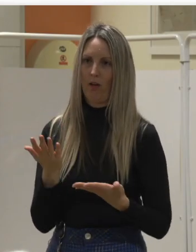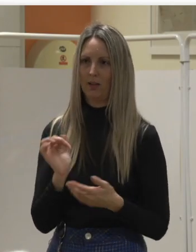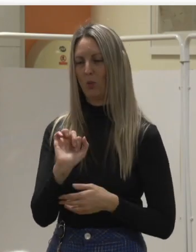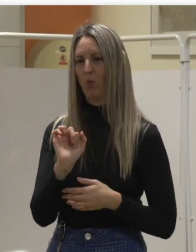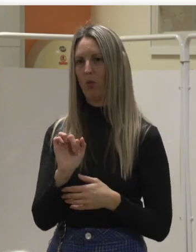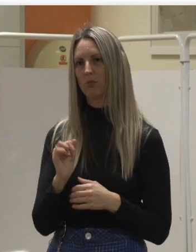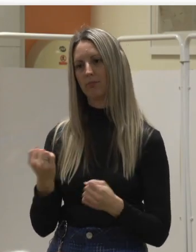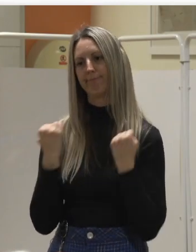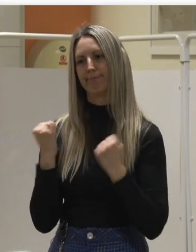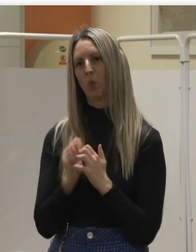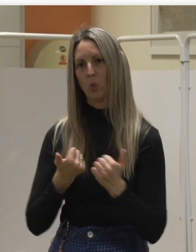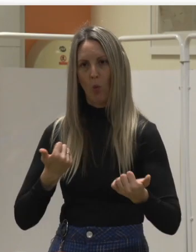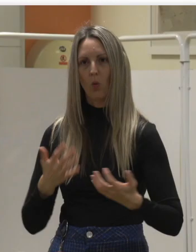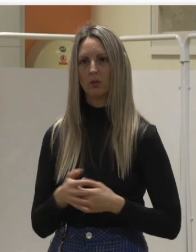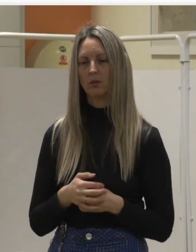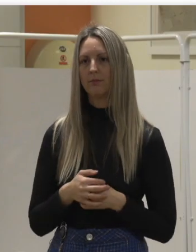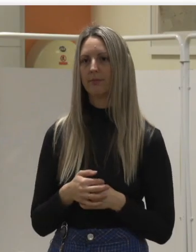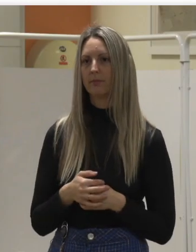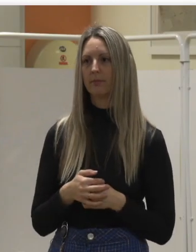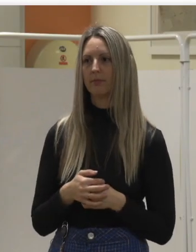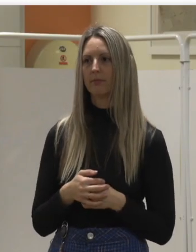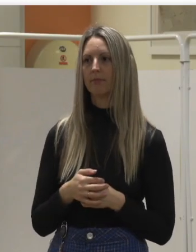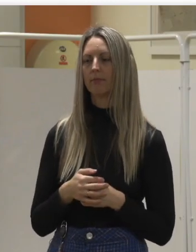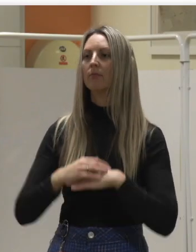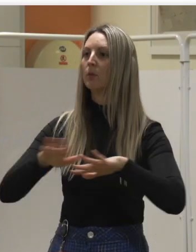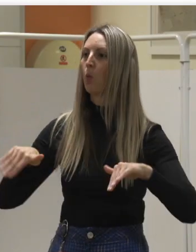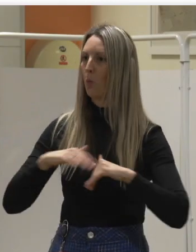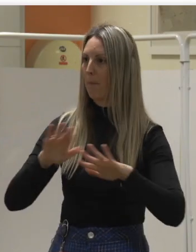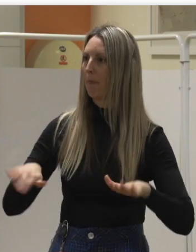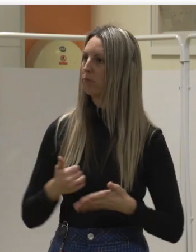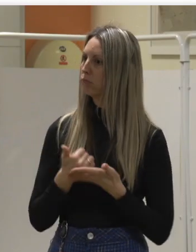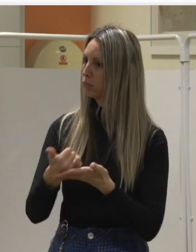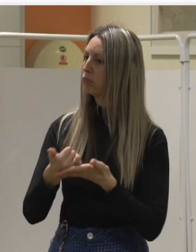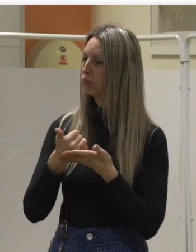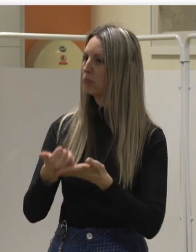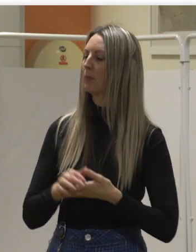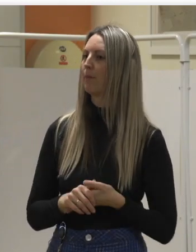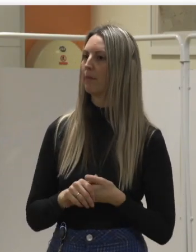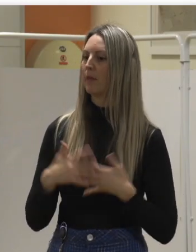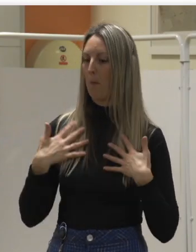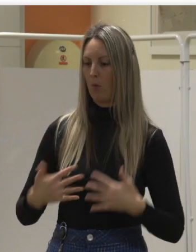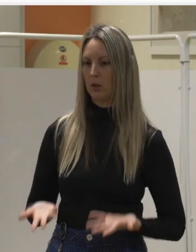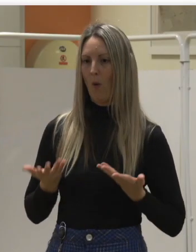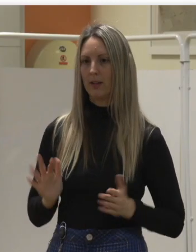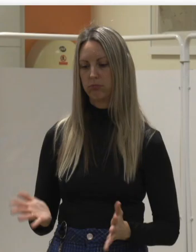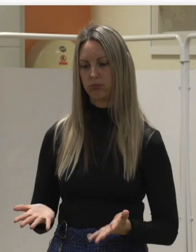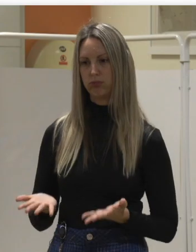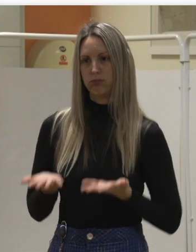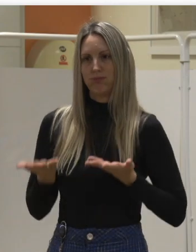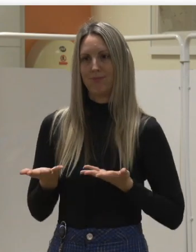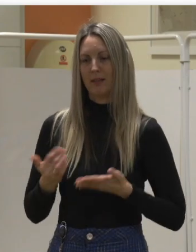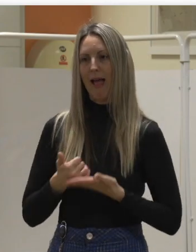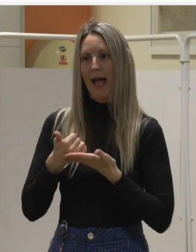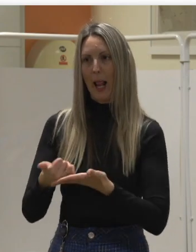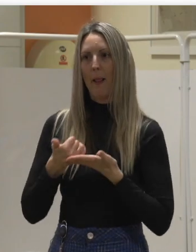Swimming is helpful because you are in warm water. It relaxes the muscles. It takes away your body weight, and so you